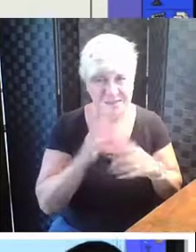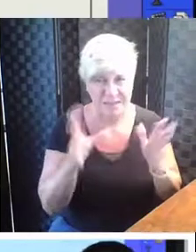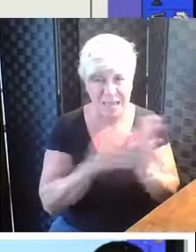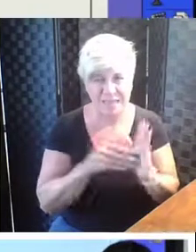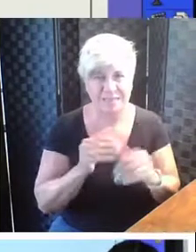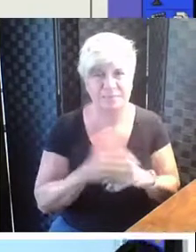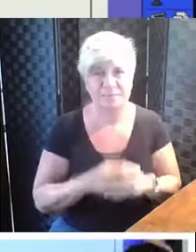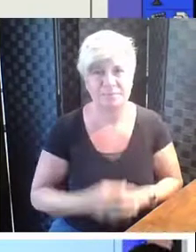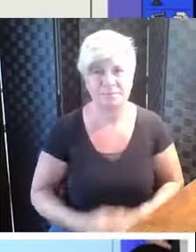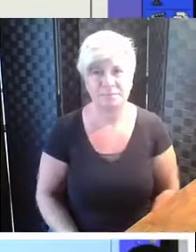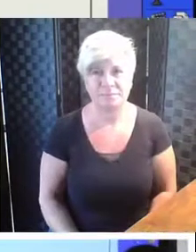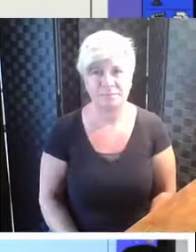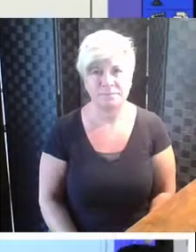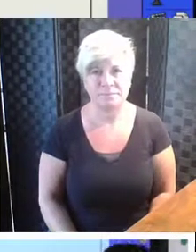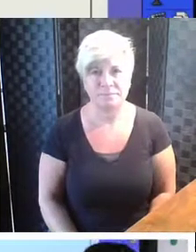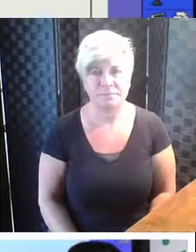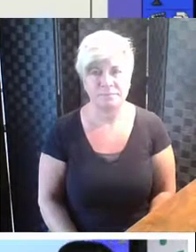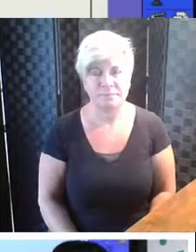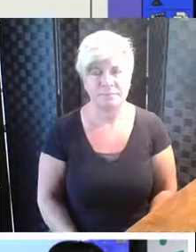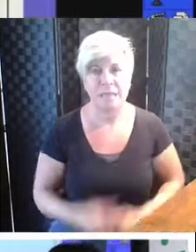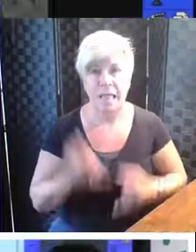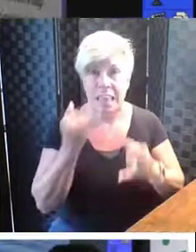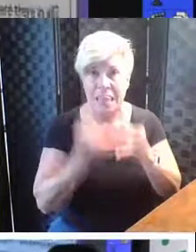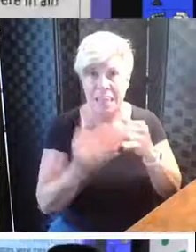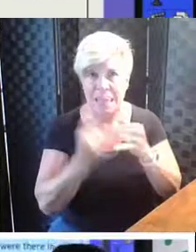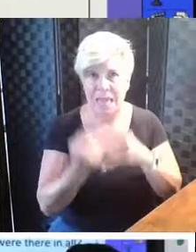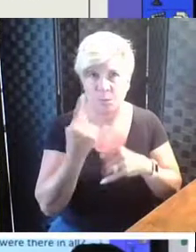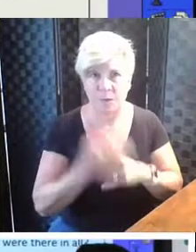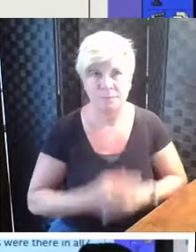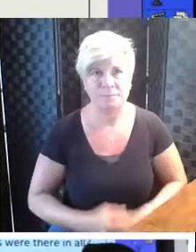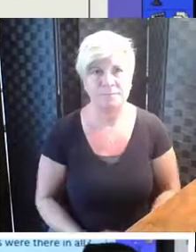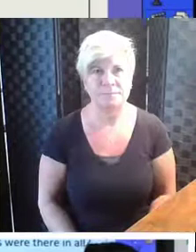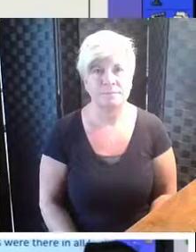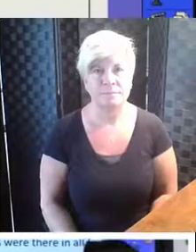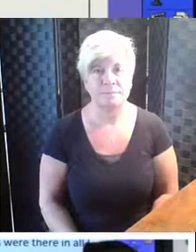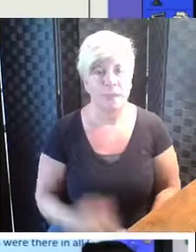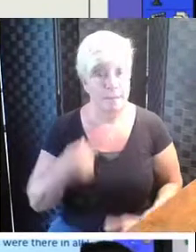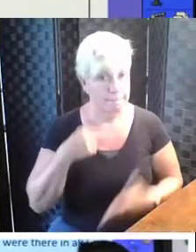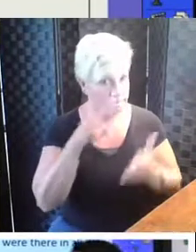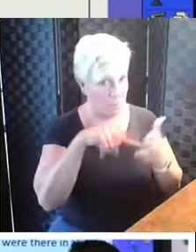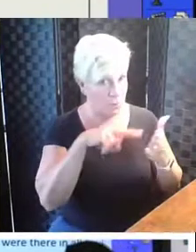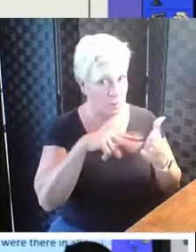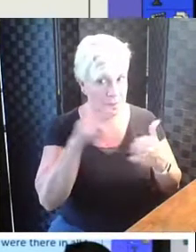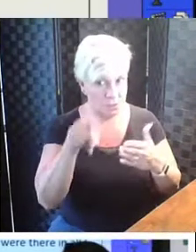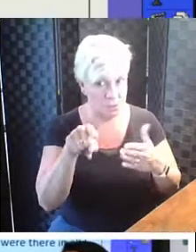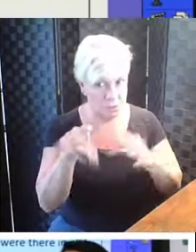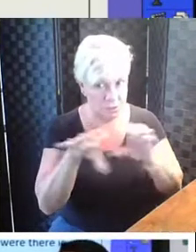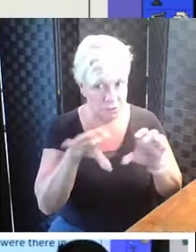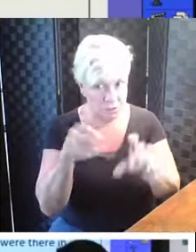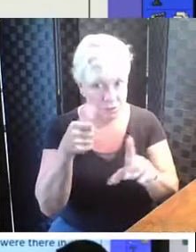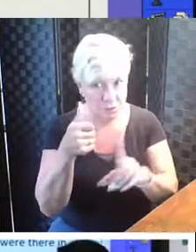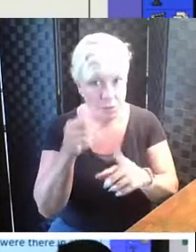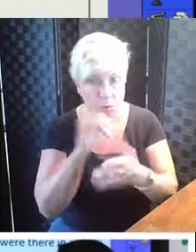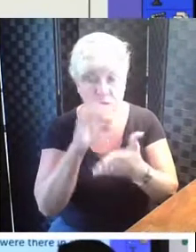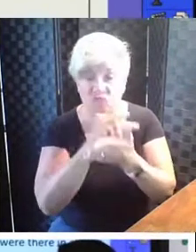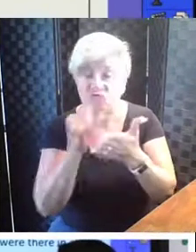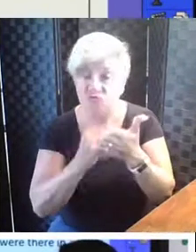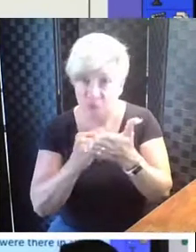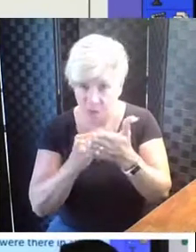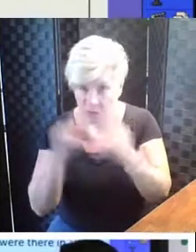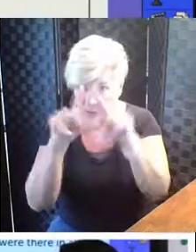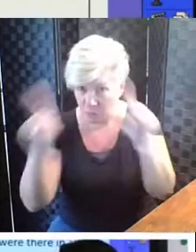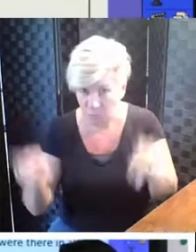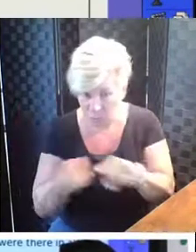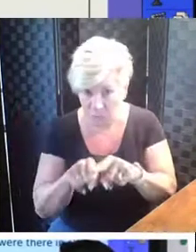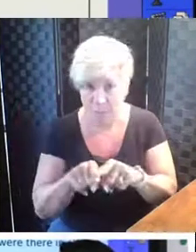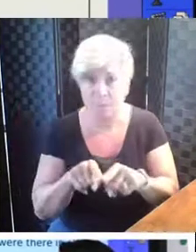added. All right, last problem. I'm going to read, and then I want you to create your drawing